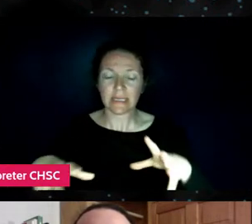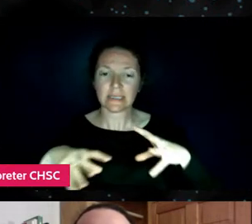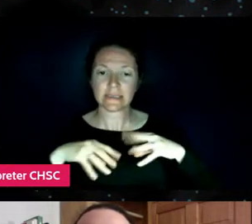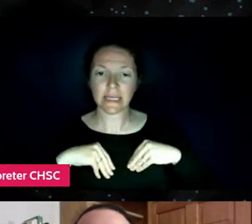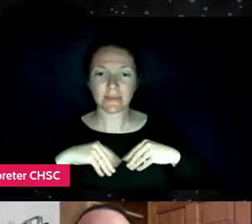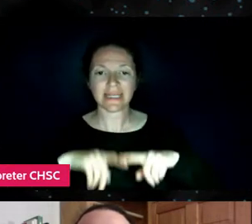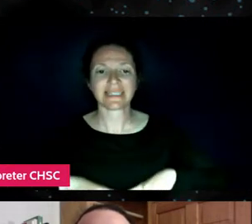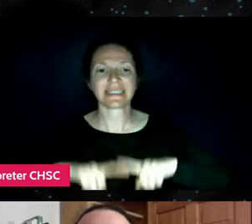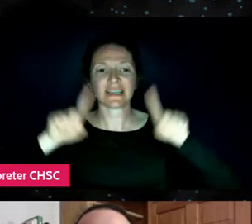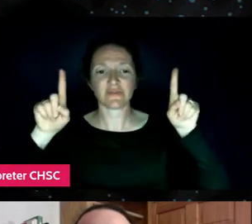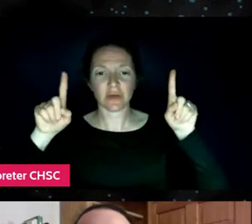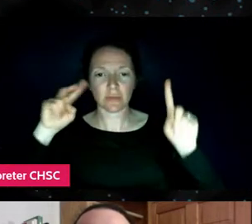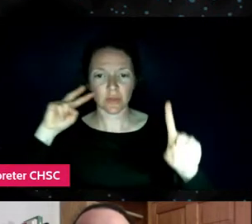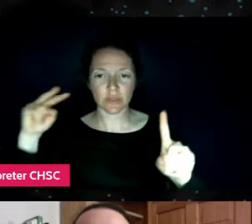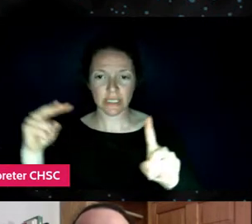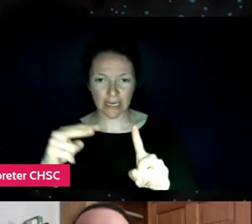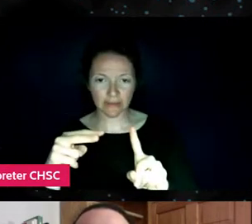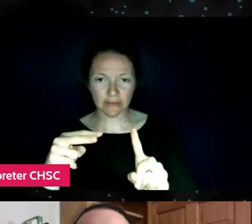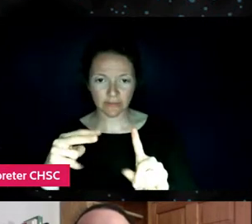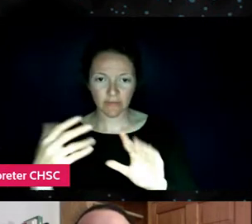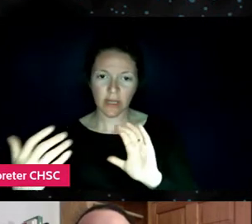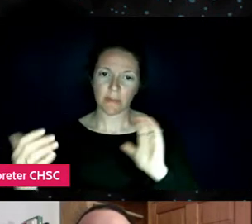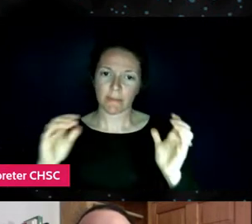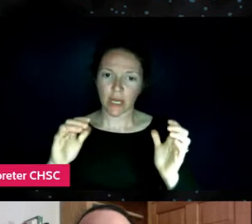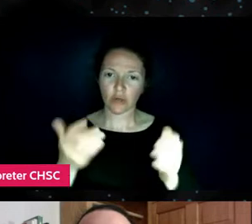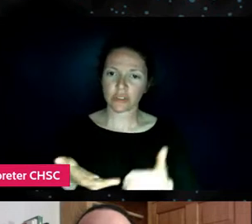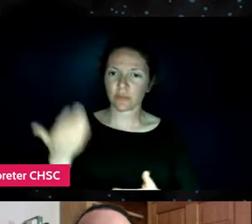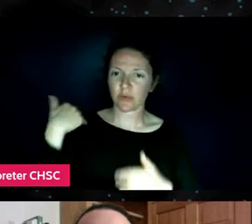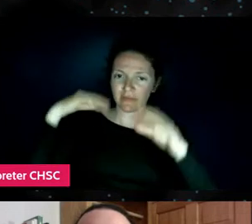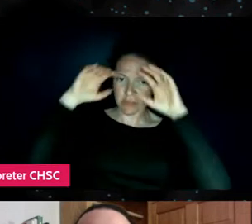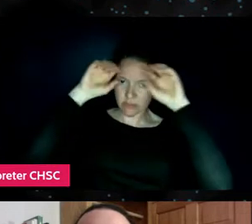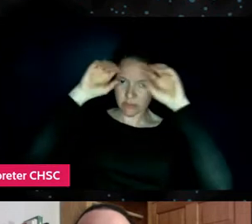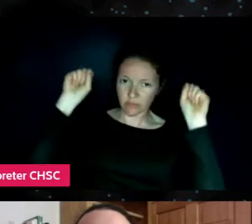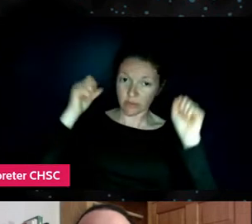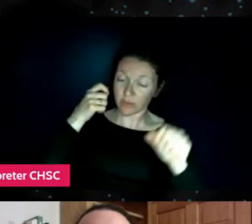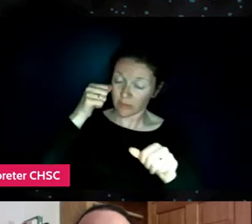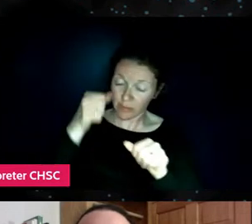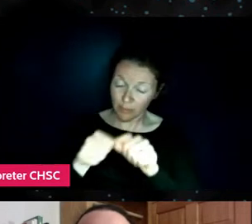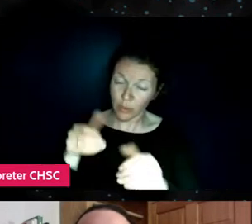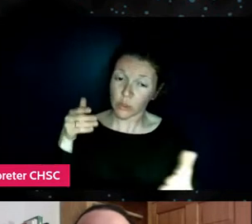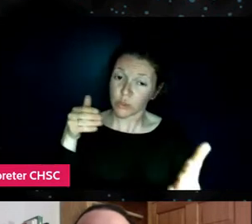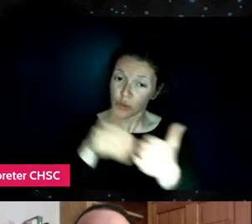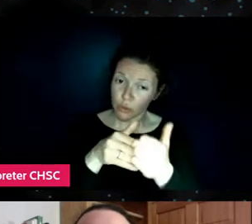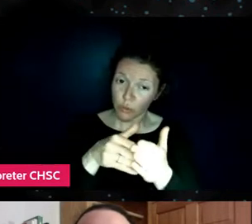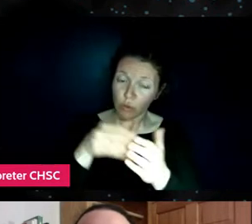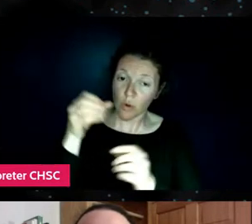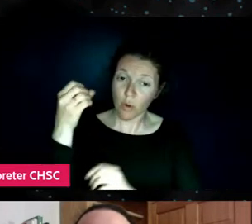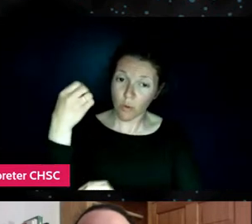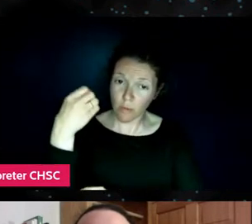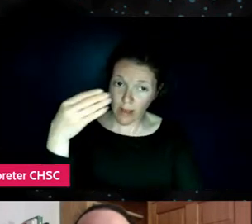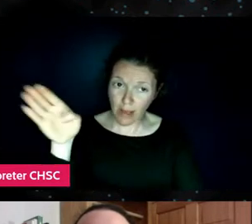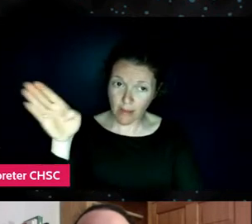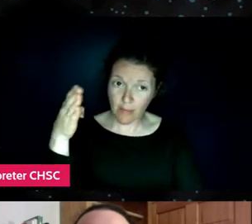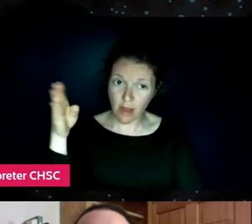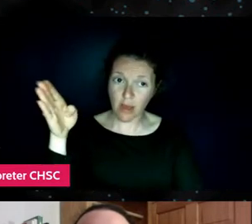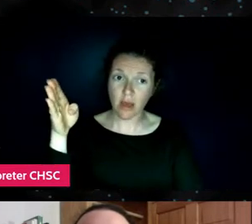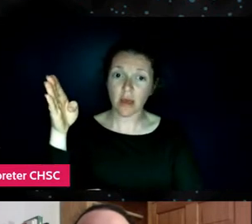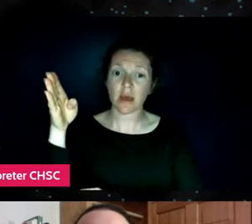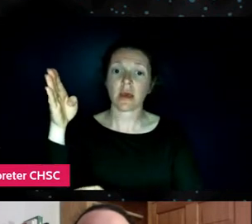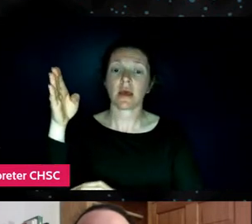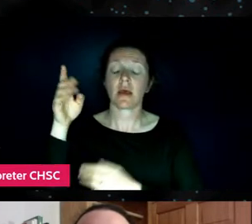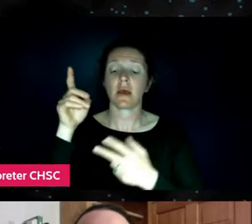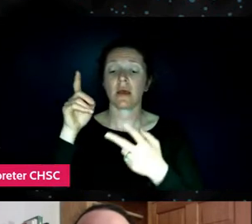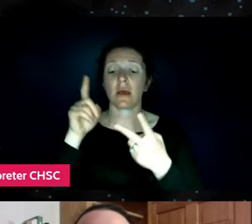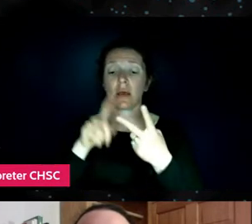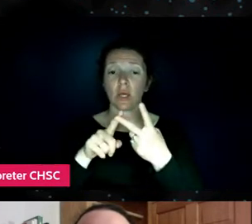this case than did the prior administrations. Remember, we sued Obama. We, when he took office, we sued